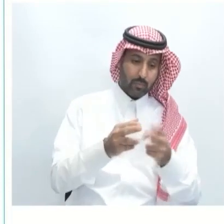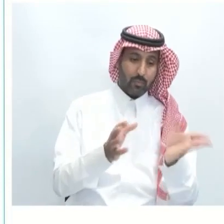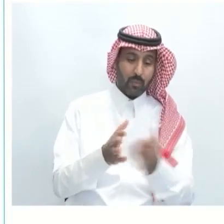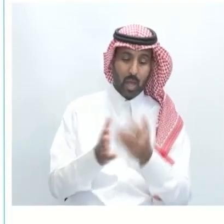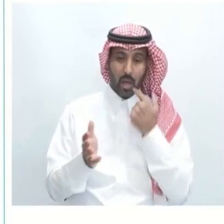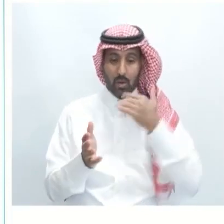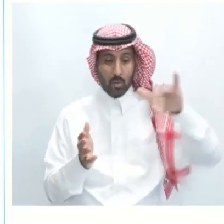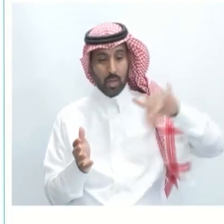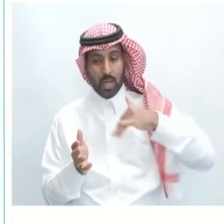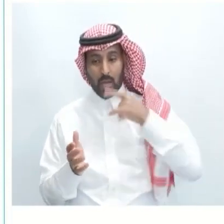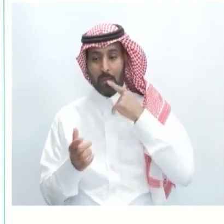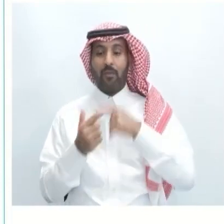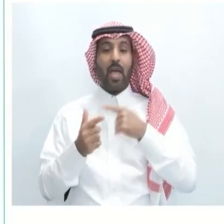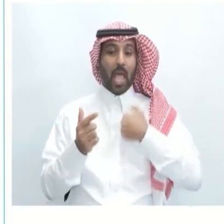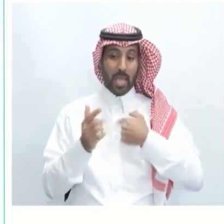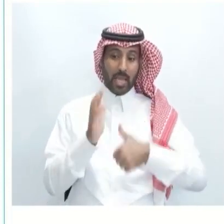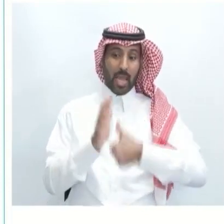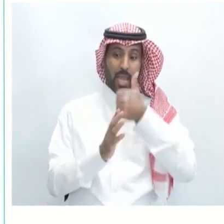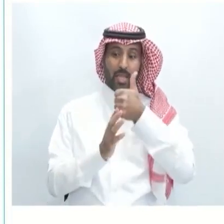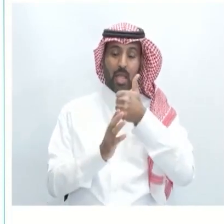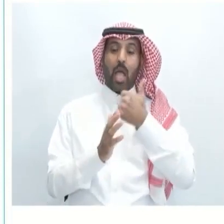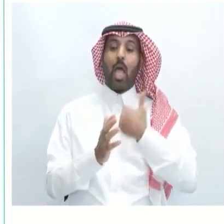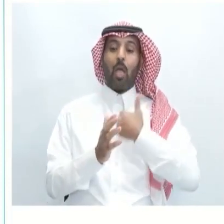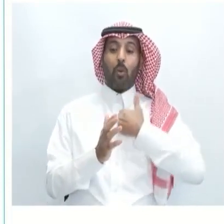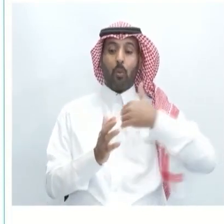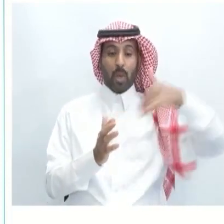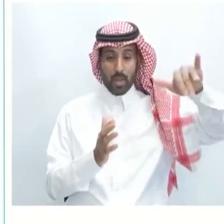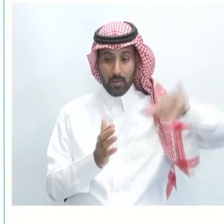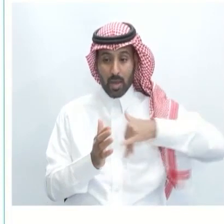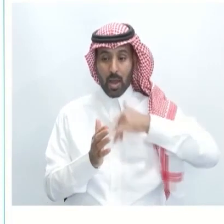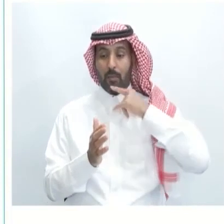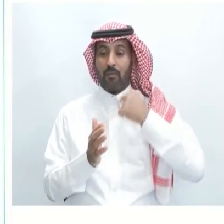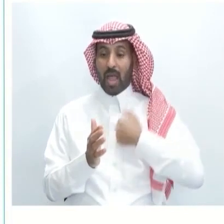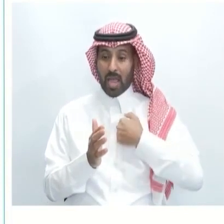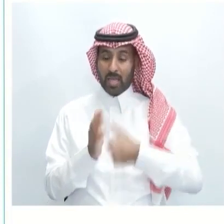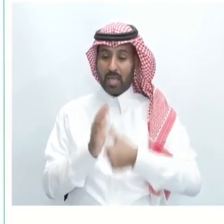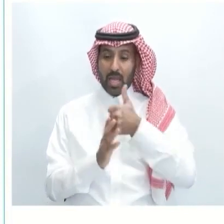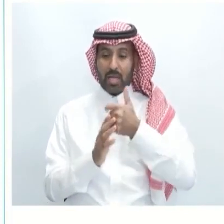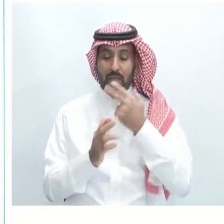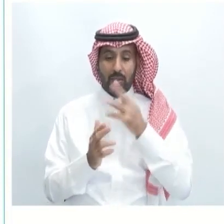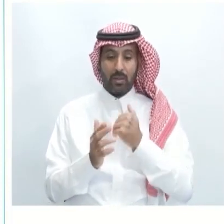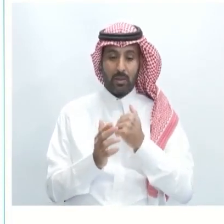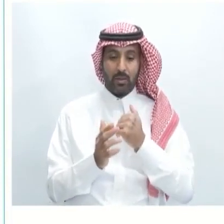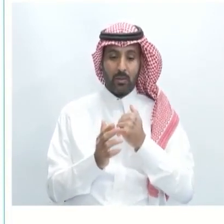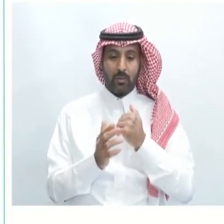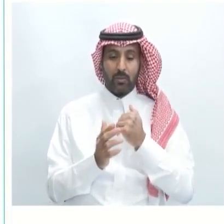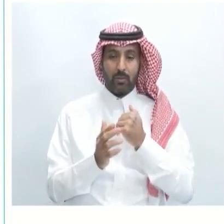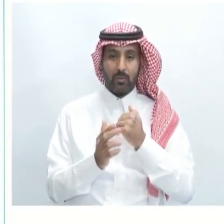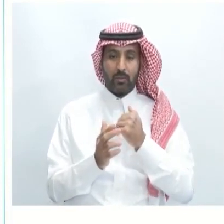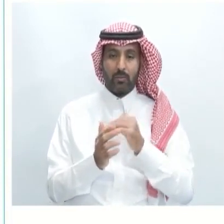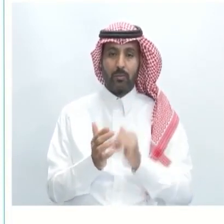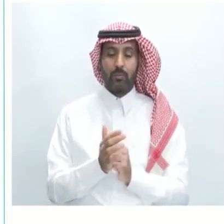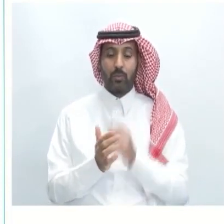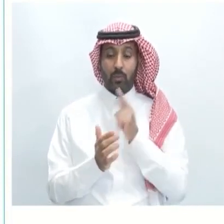I'll come if I can. You will just have to start without me. Again, I'll come if I